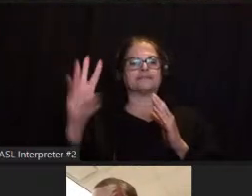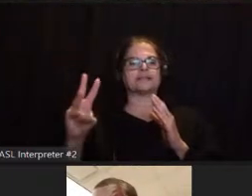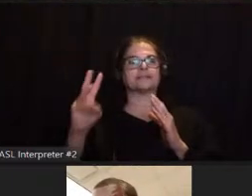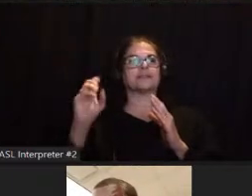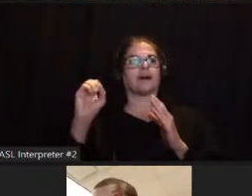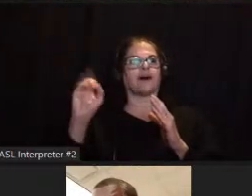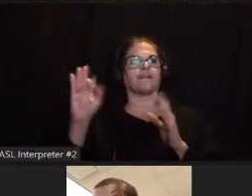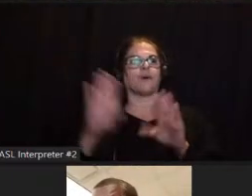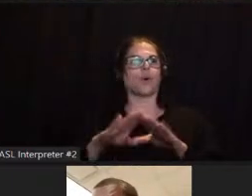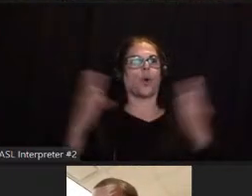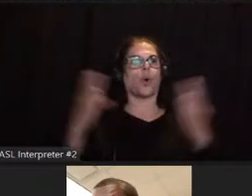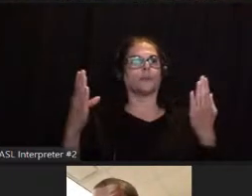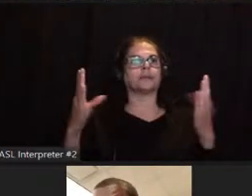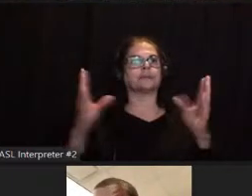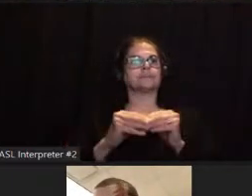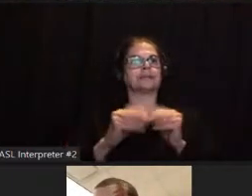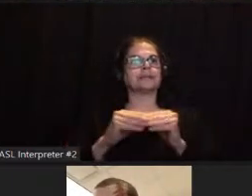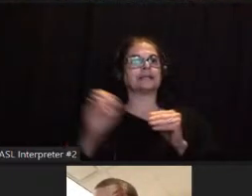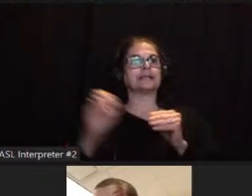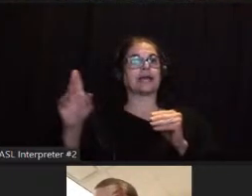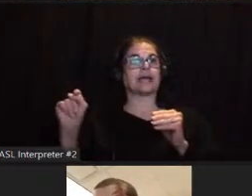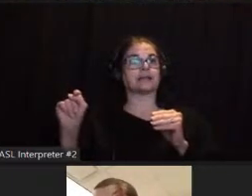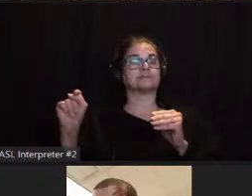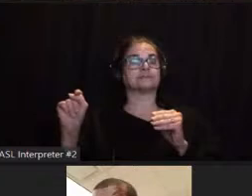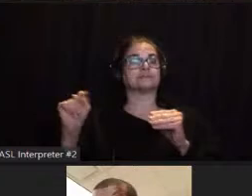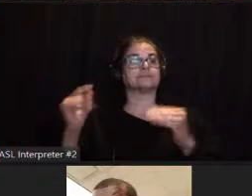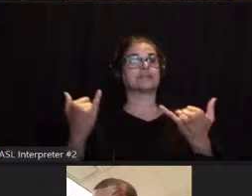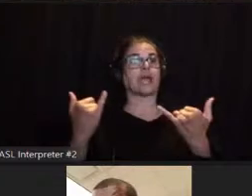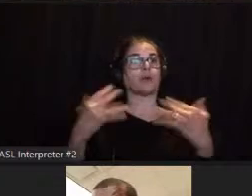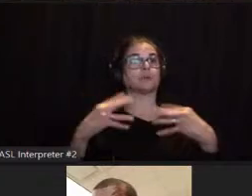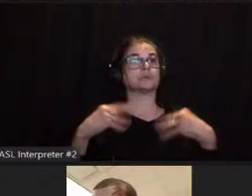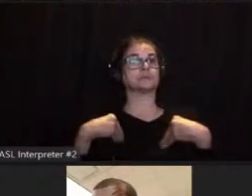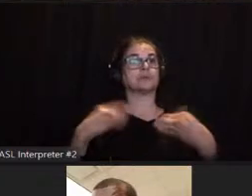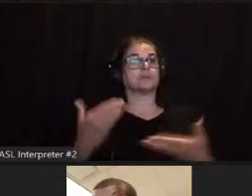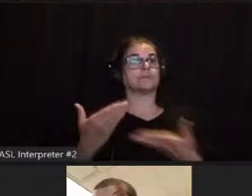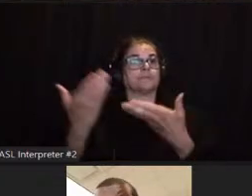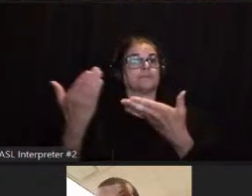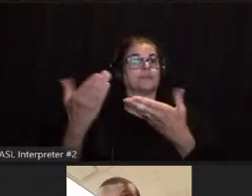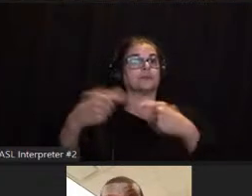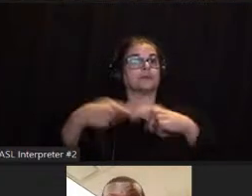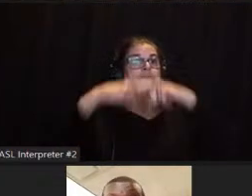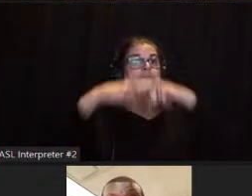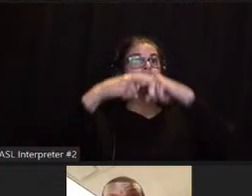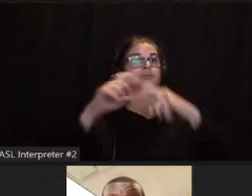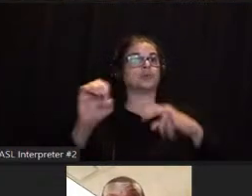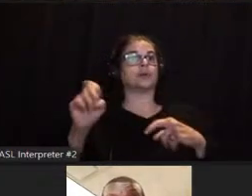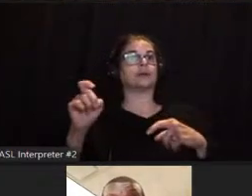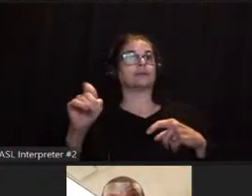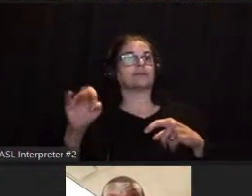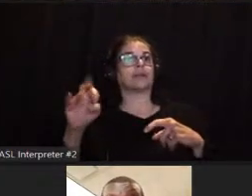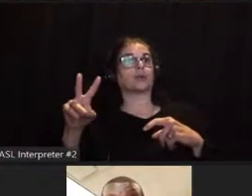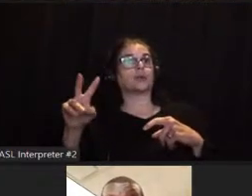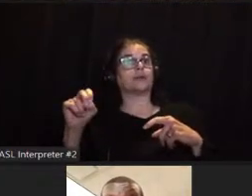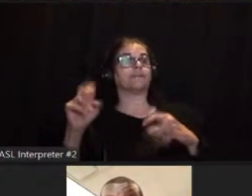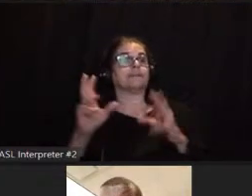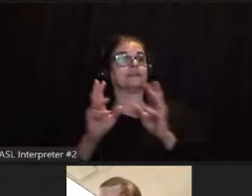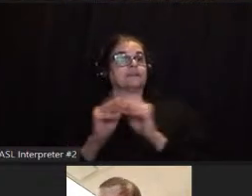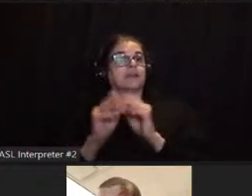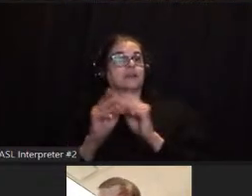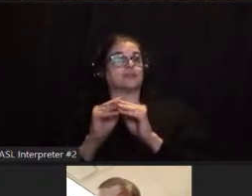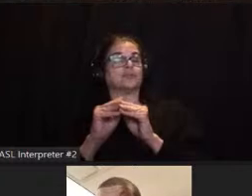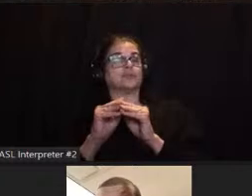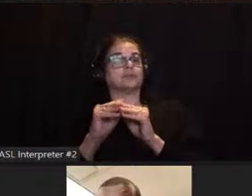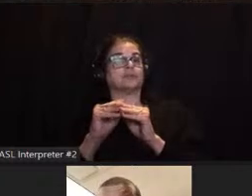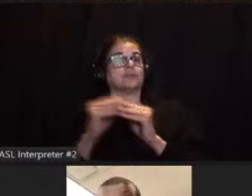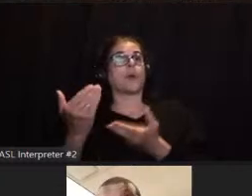Meetings Act. I'll now entertain a motion to recess into executive session. And after moved and seconded by two